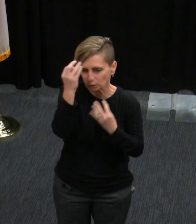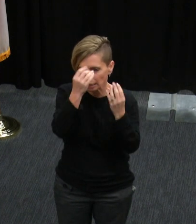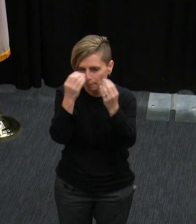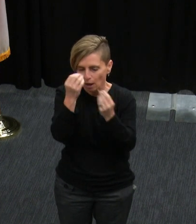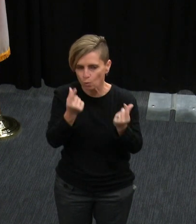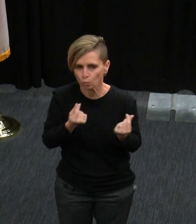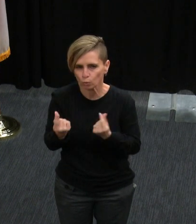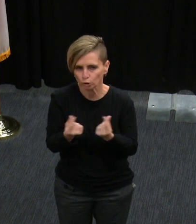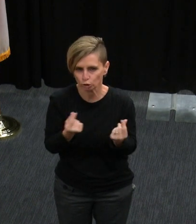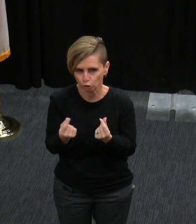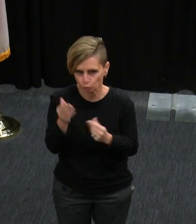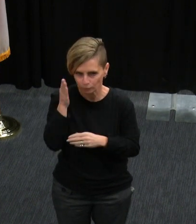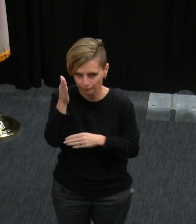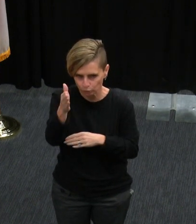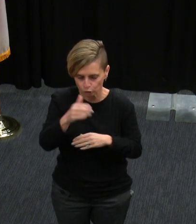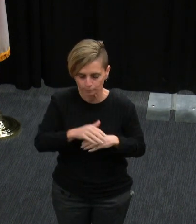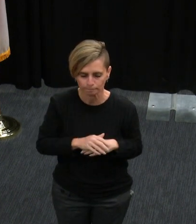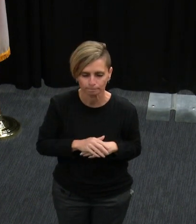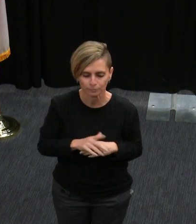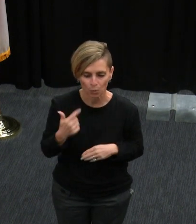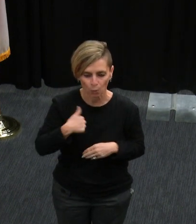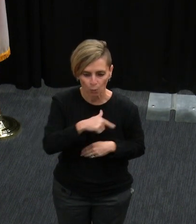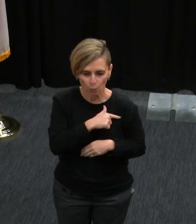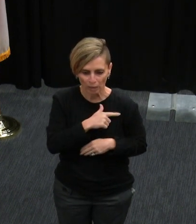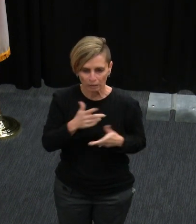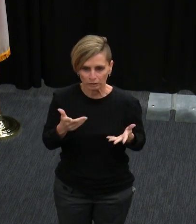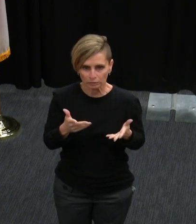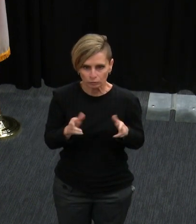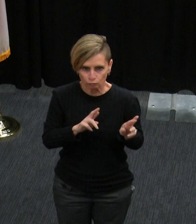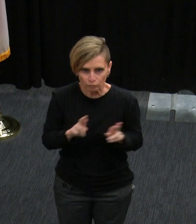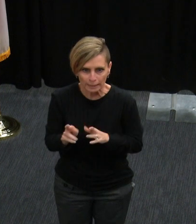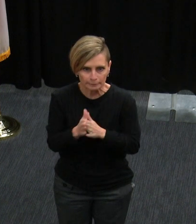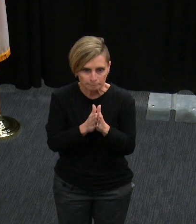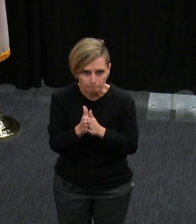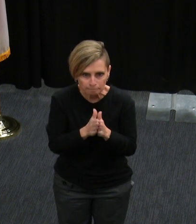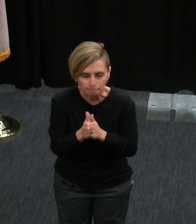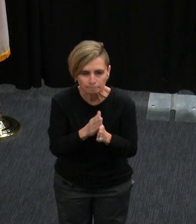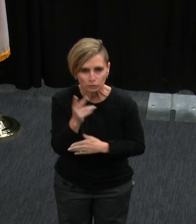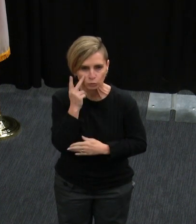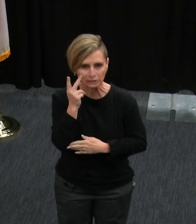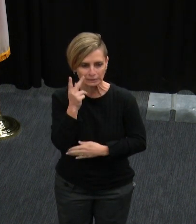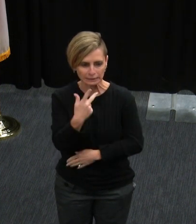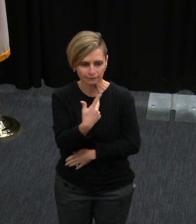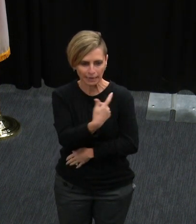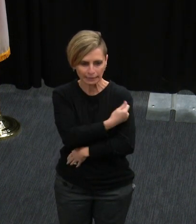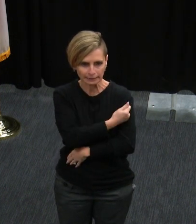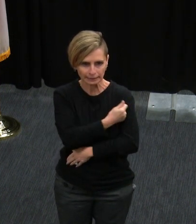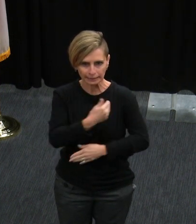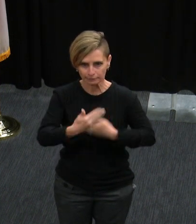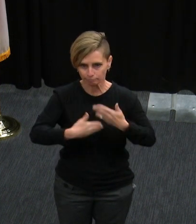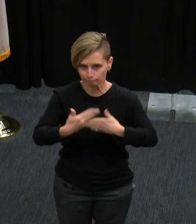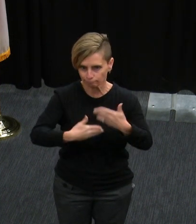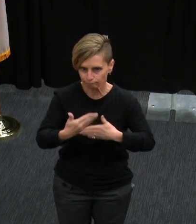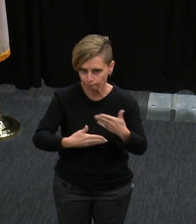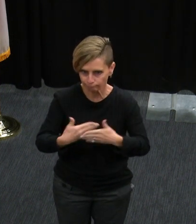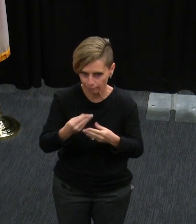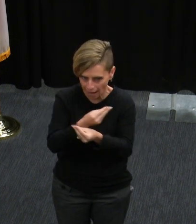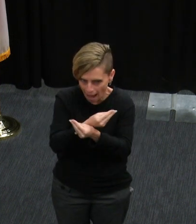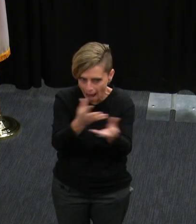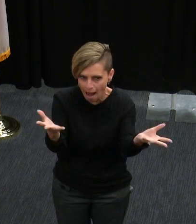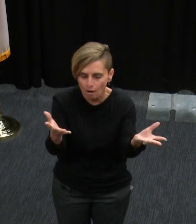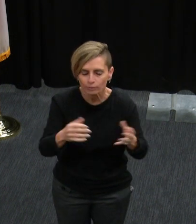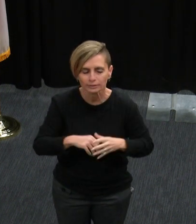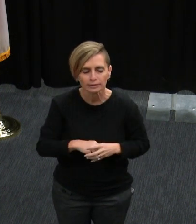We're all anxious to see the vaccine rollout, and we'll discuss that in just a minute. However, we have to remember that this battle